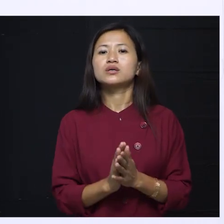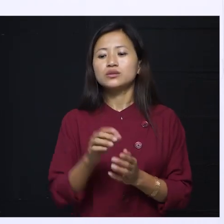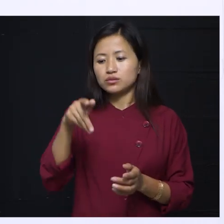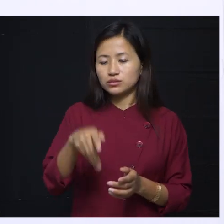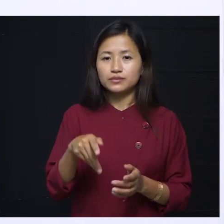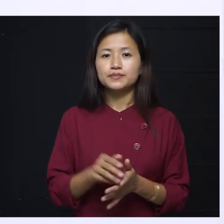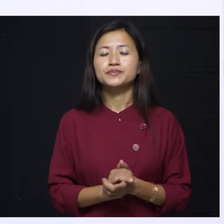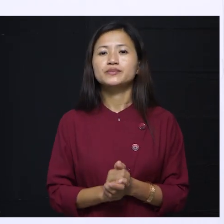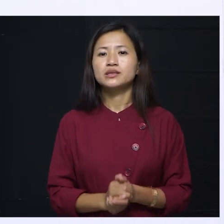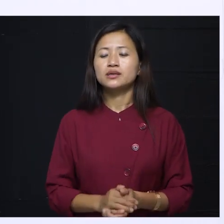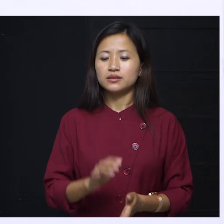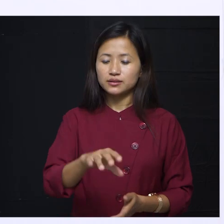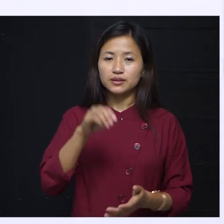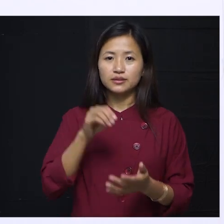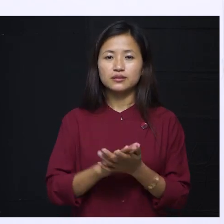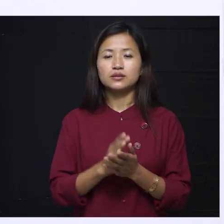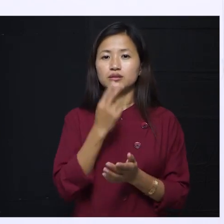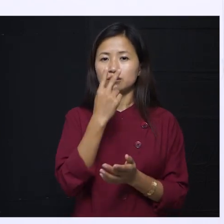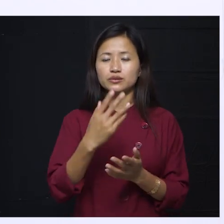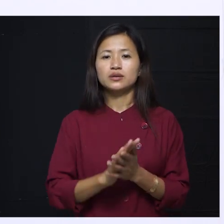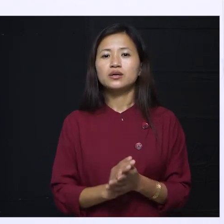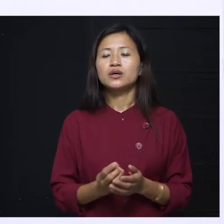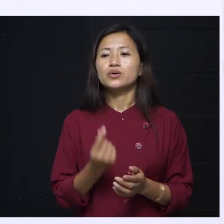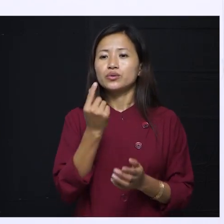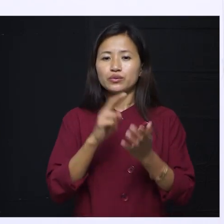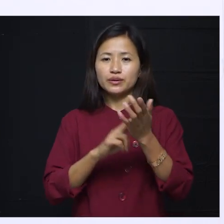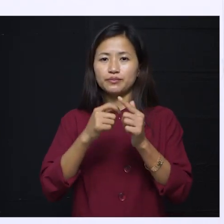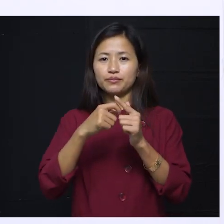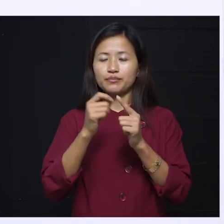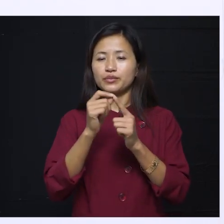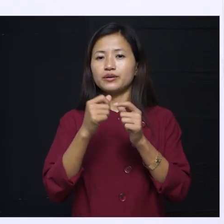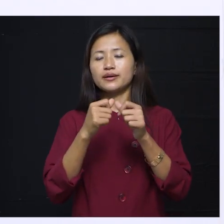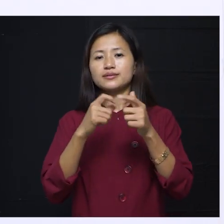it. Now, let's take a look at this unpack here. And